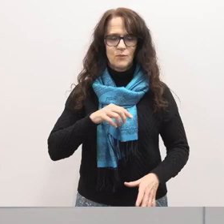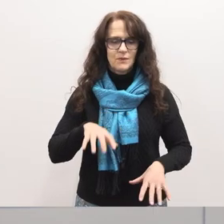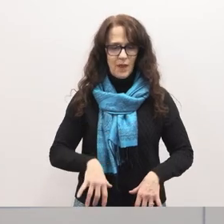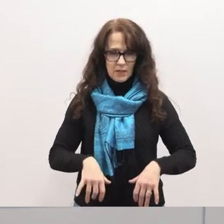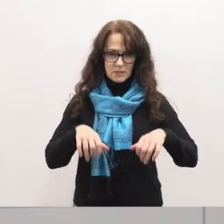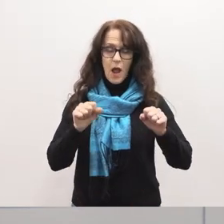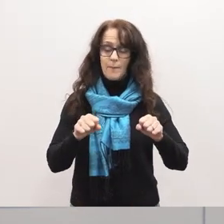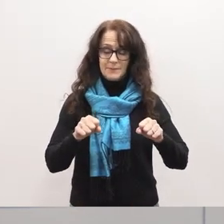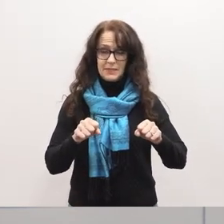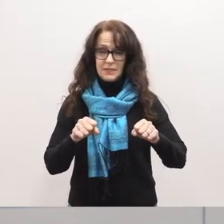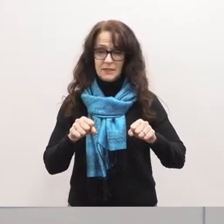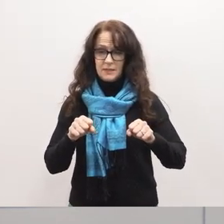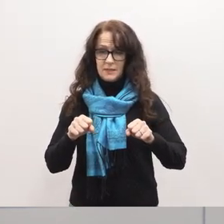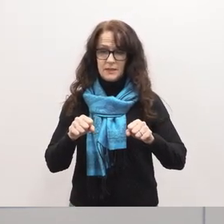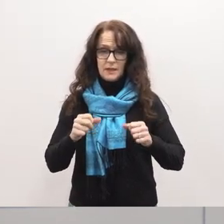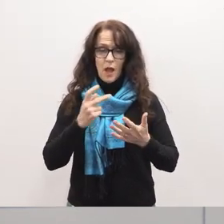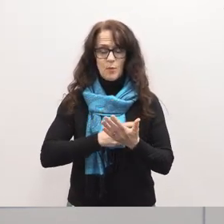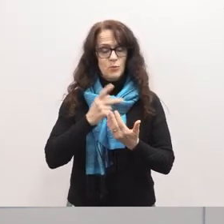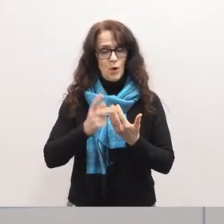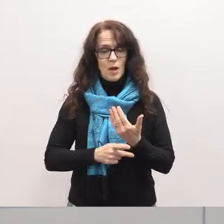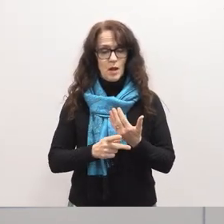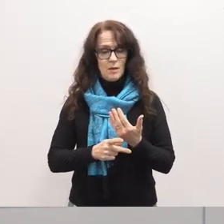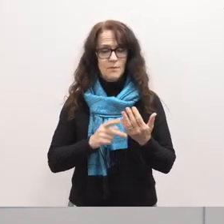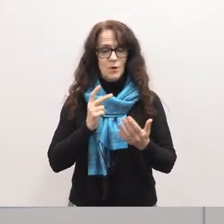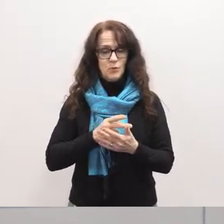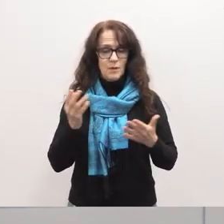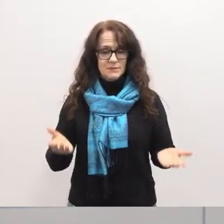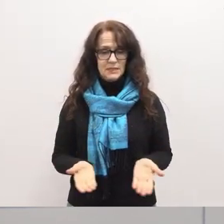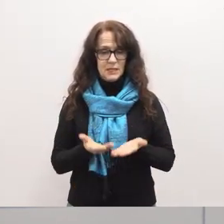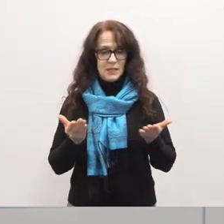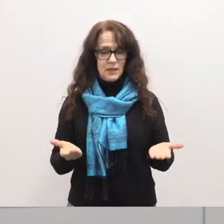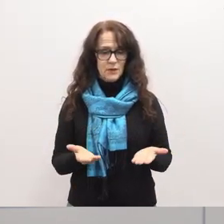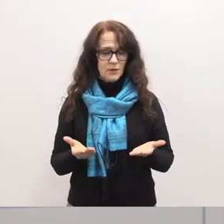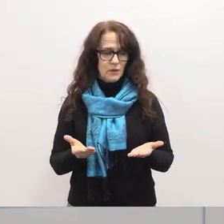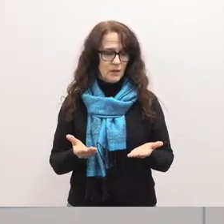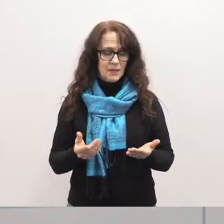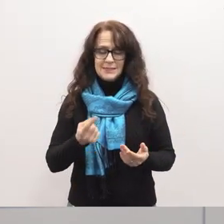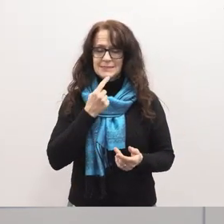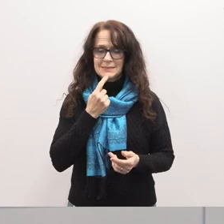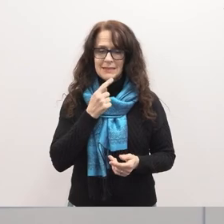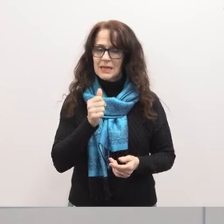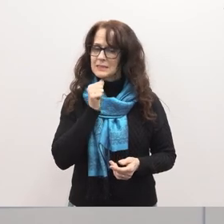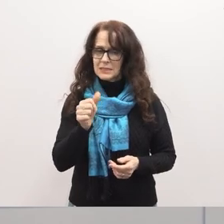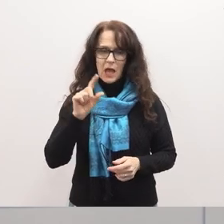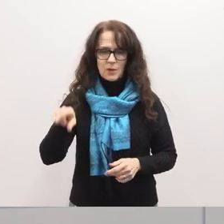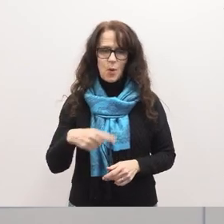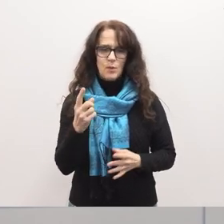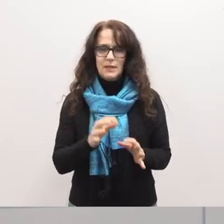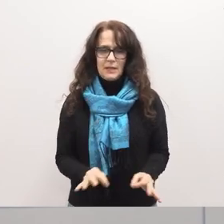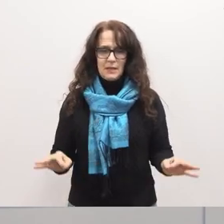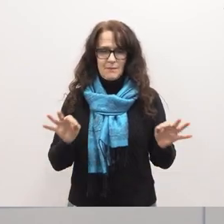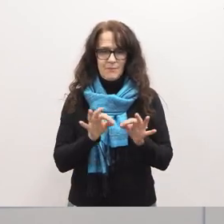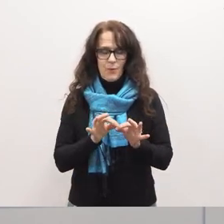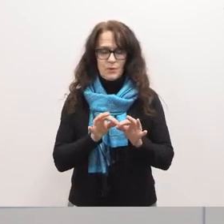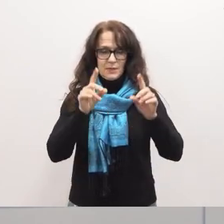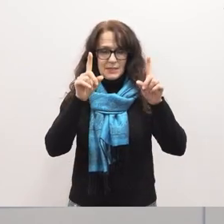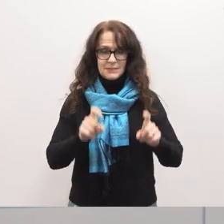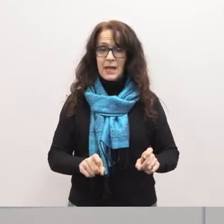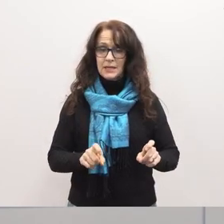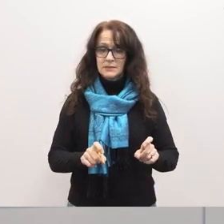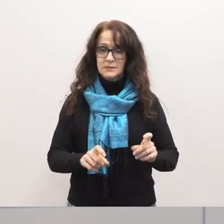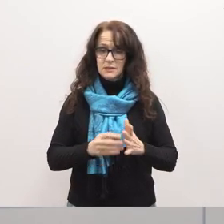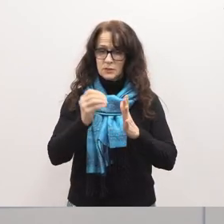adopted a program or programs here that say it's not only important to test our